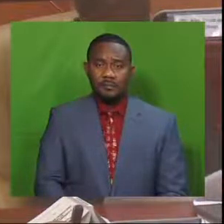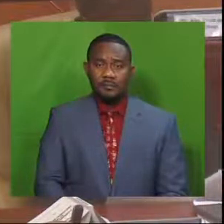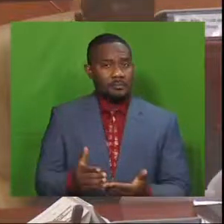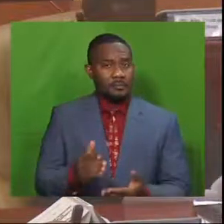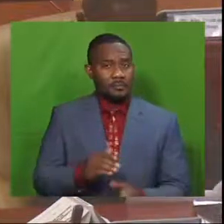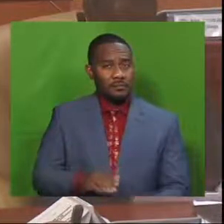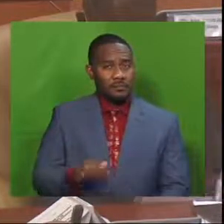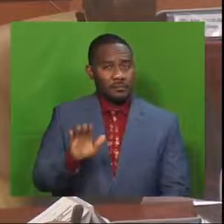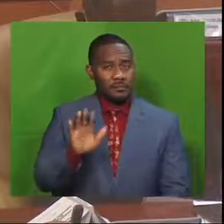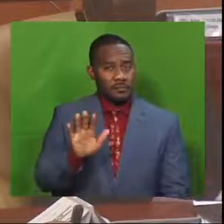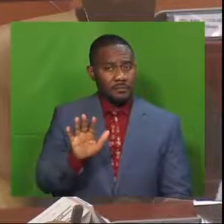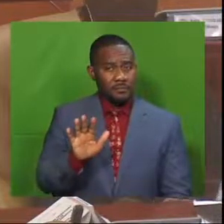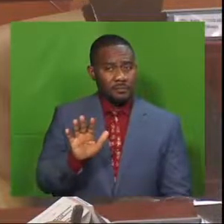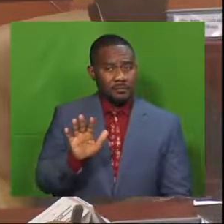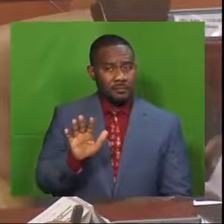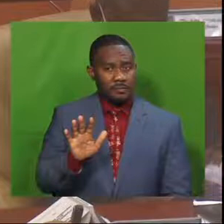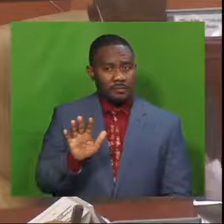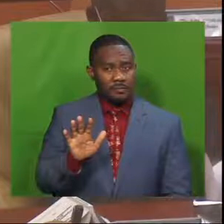Question